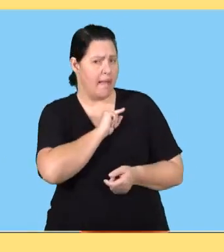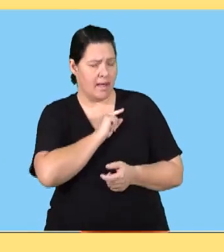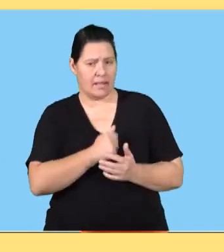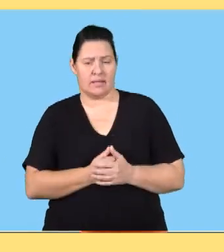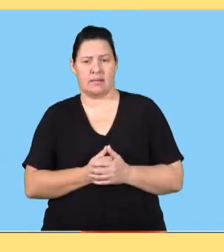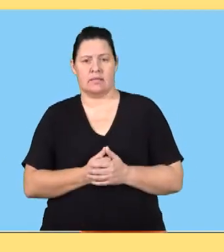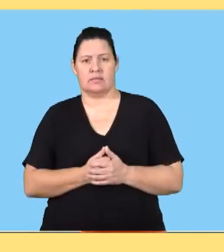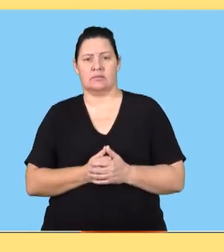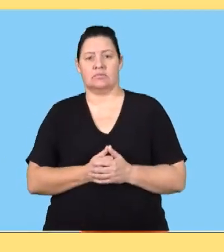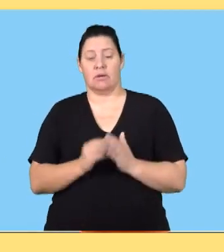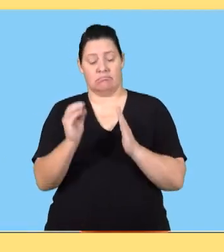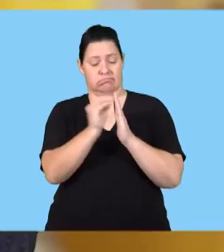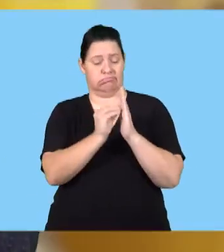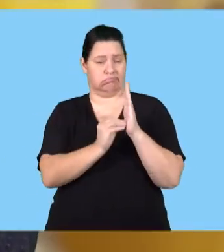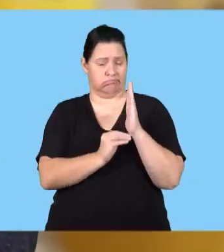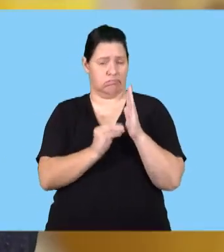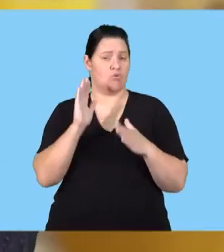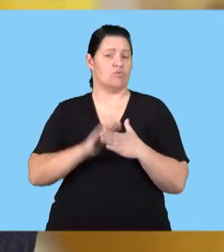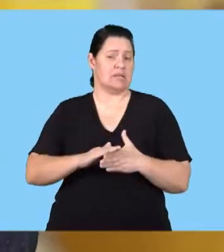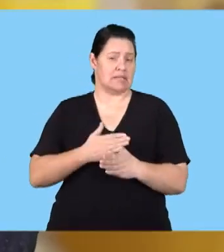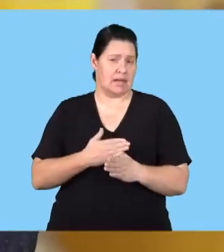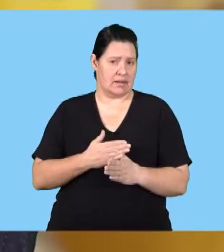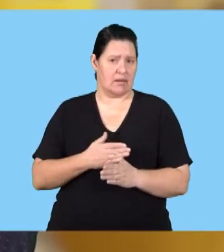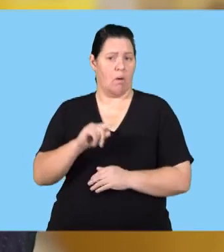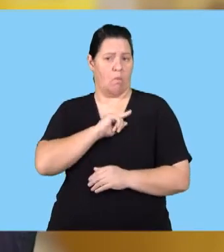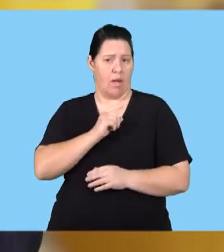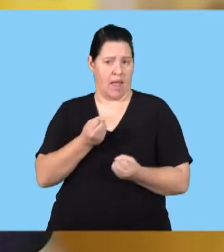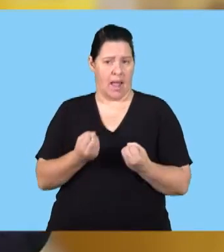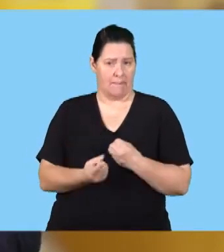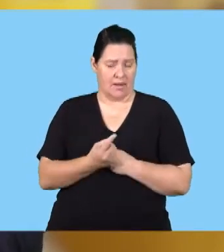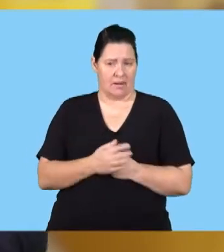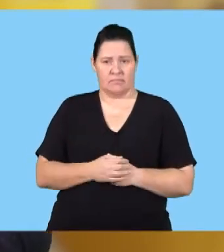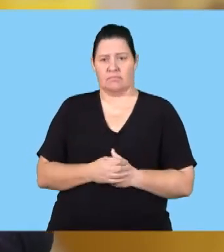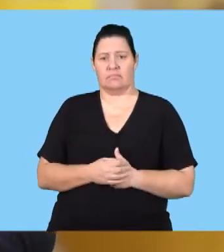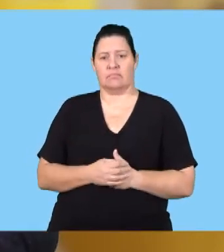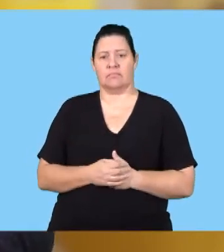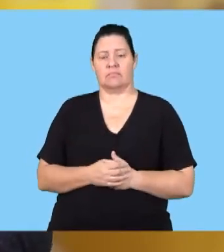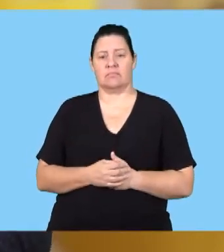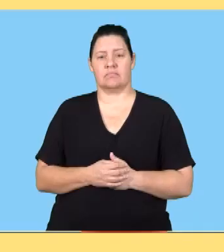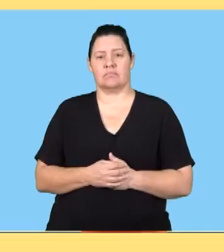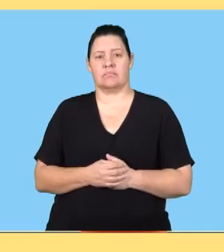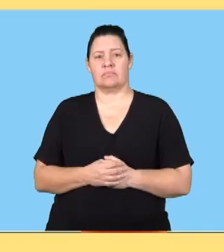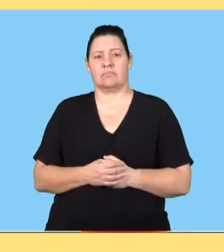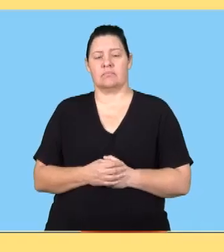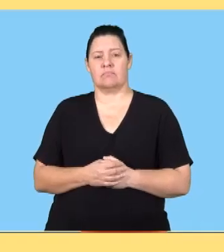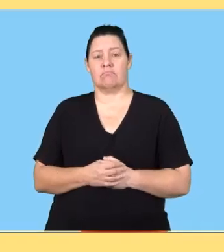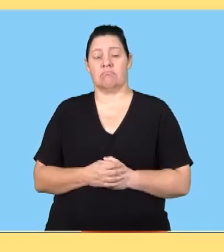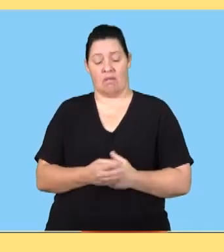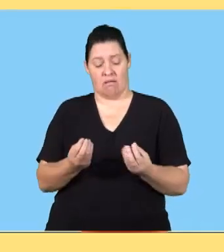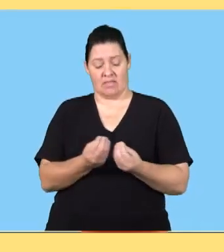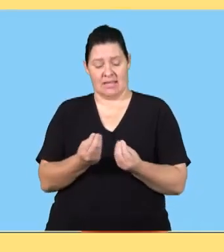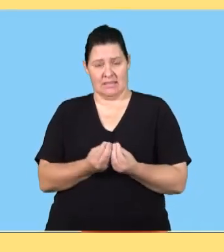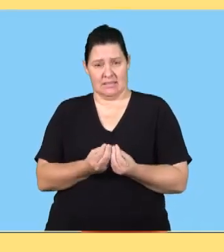of the following reasons. So I want you to take down the following reasons that I'm going to give to you. Number one, when